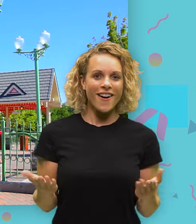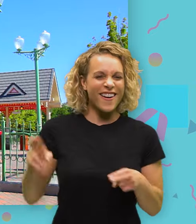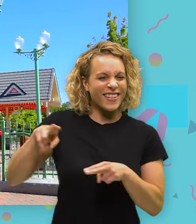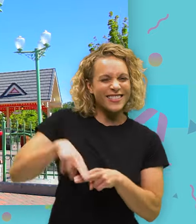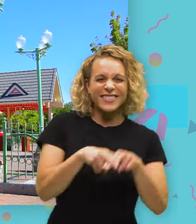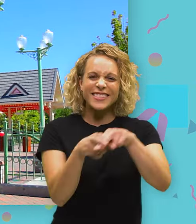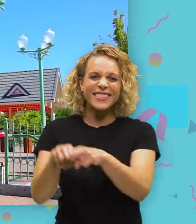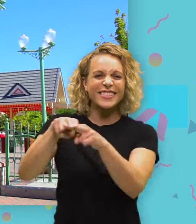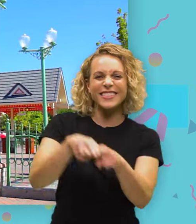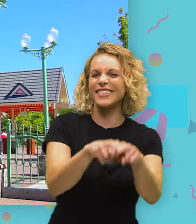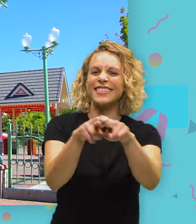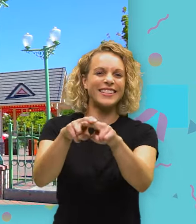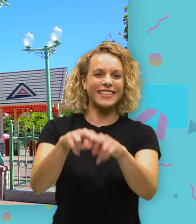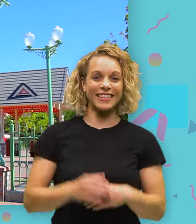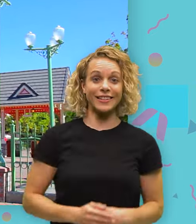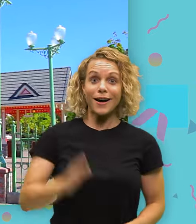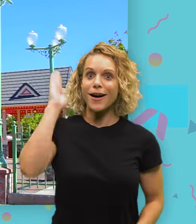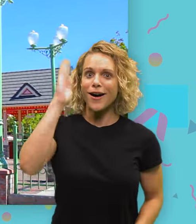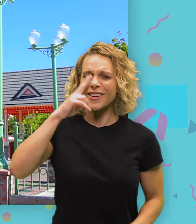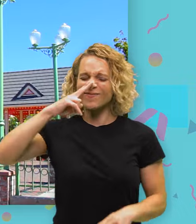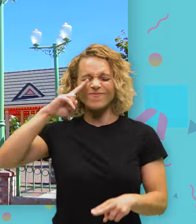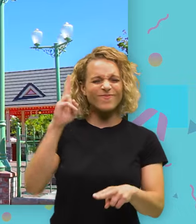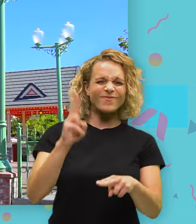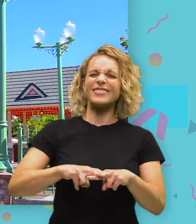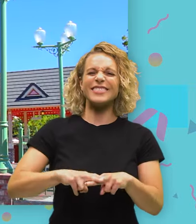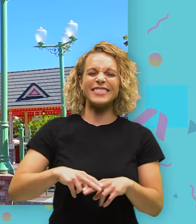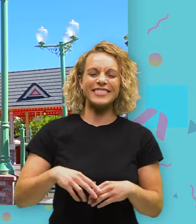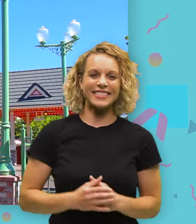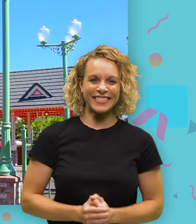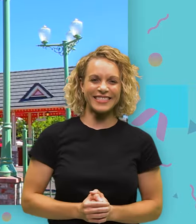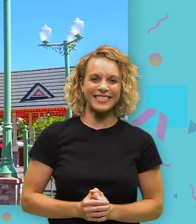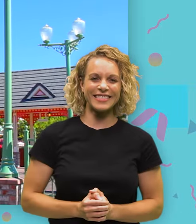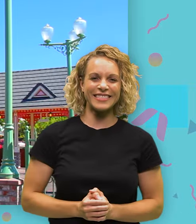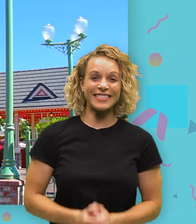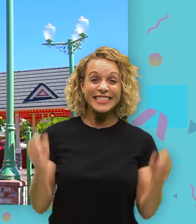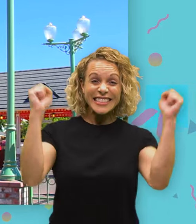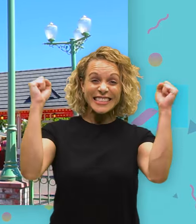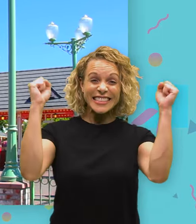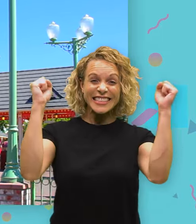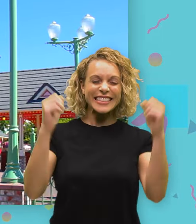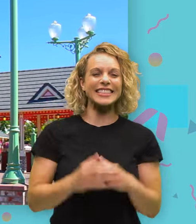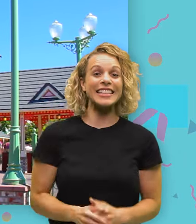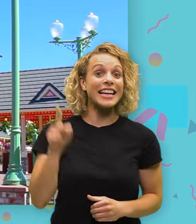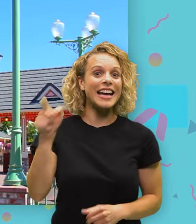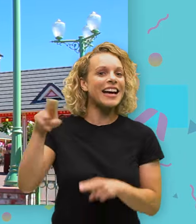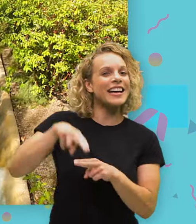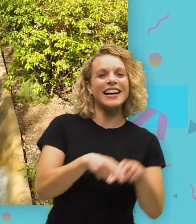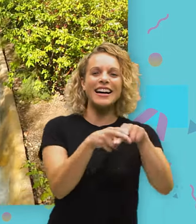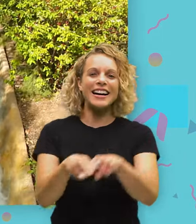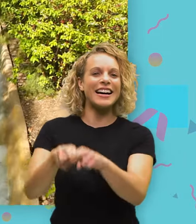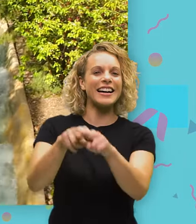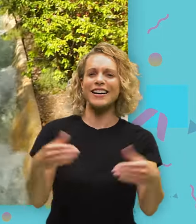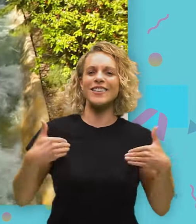to the theme park! This is gonna be so much fun! Woohoo! At